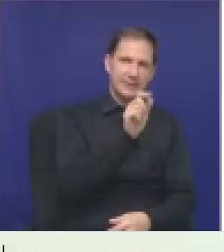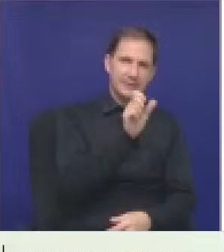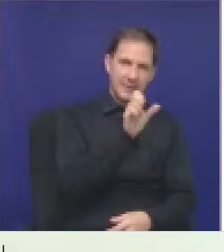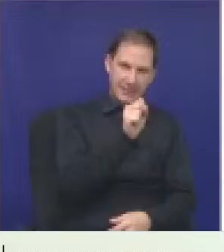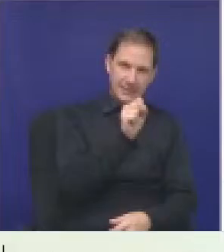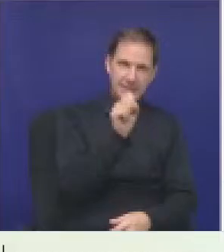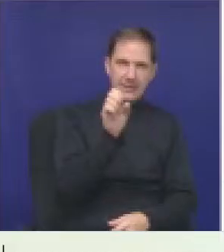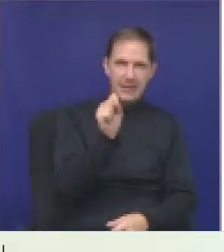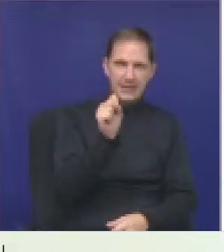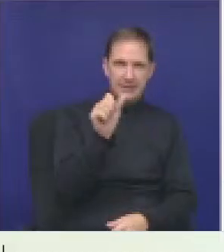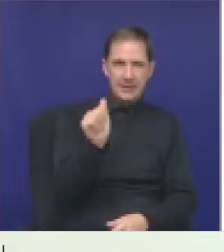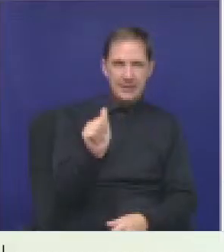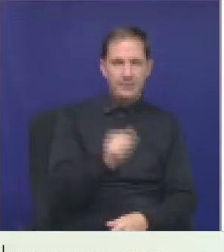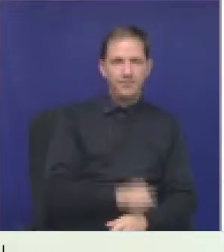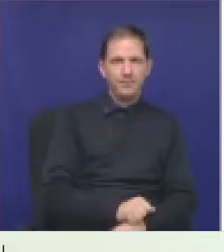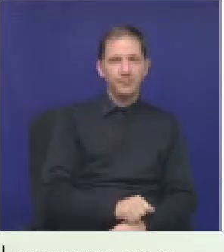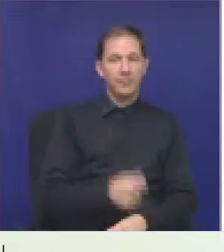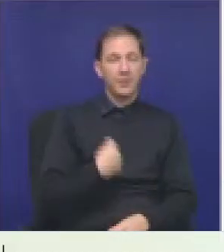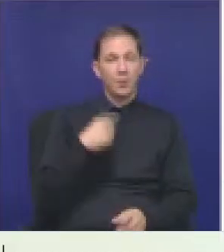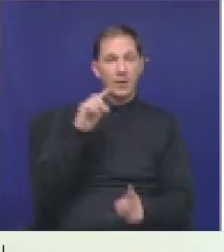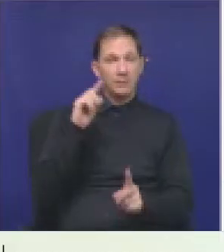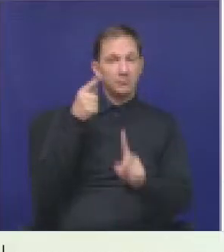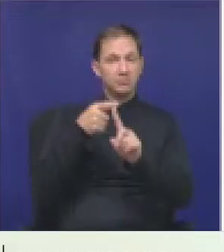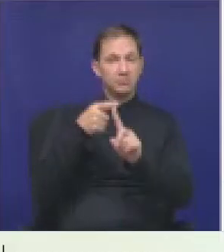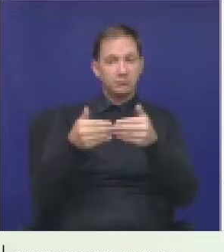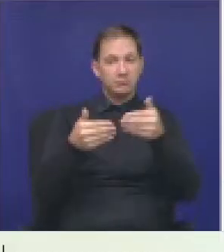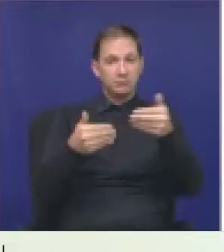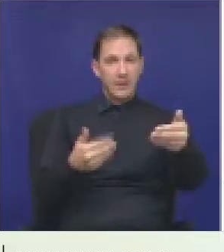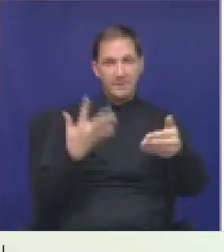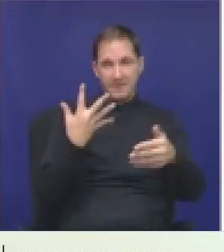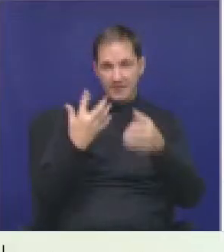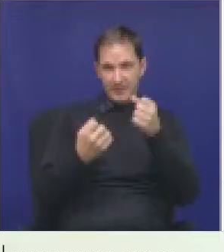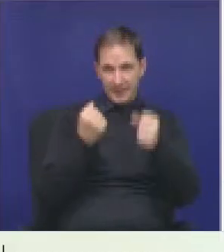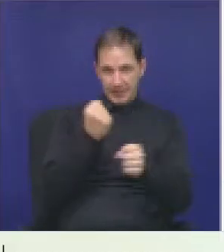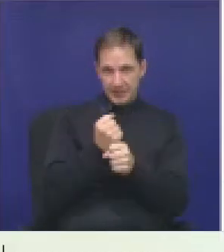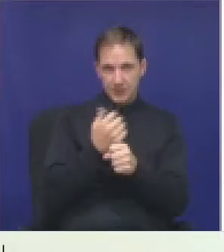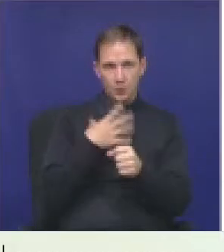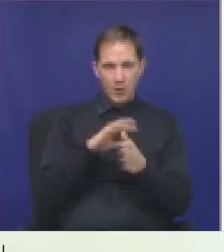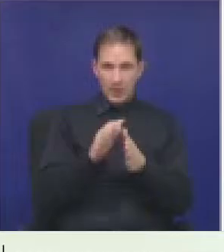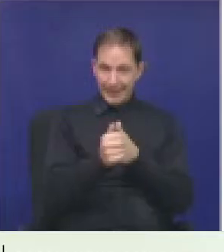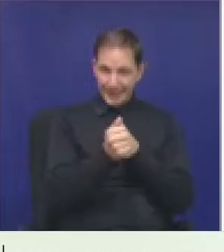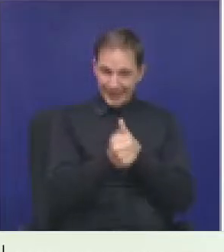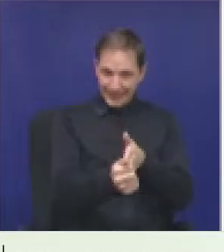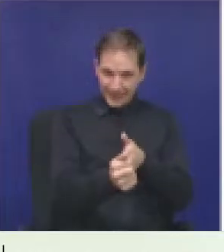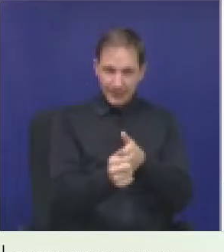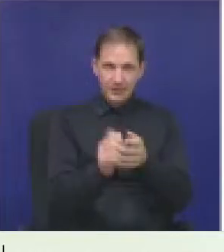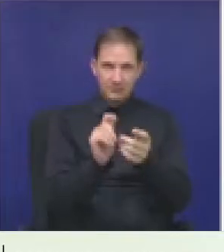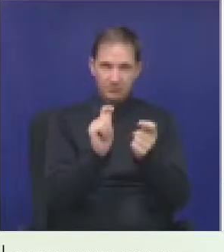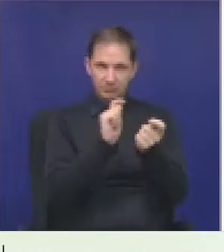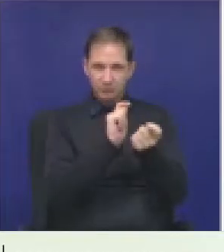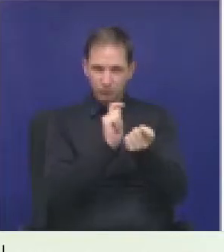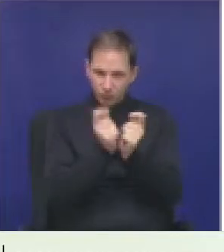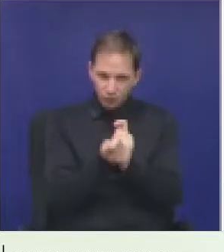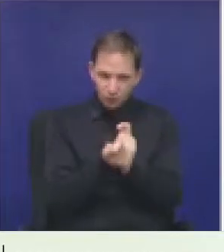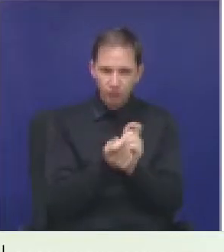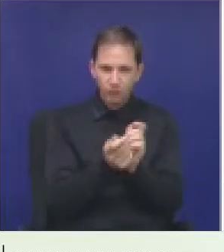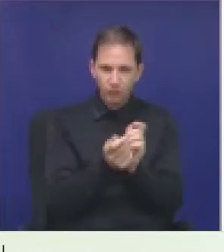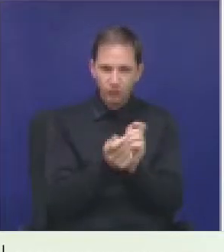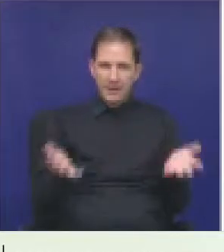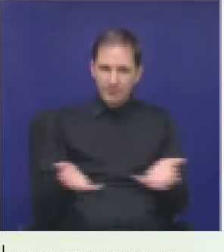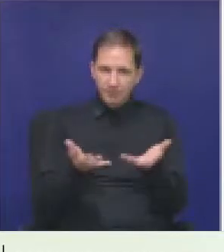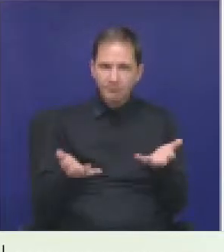5-year strategy is the goal to lead and shape the data ecosystem, which requires establishing essential building blocks to enhance